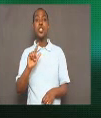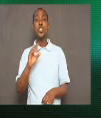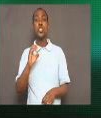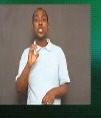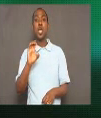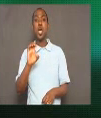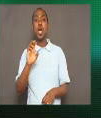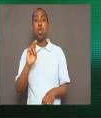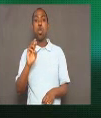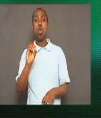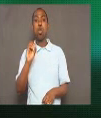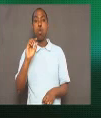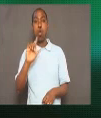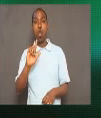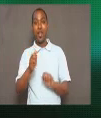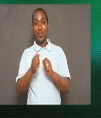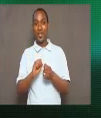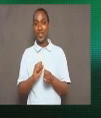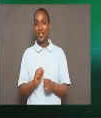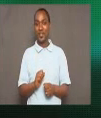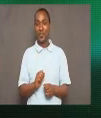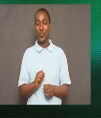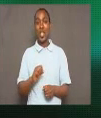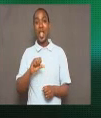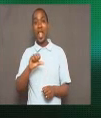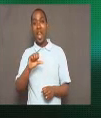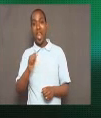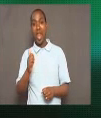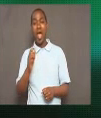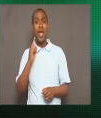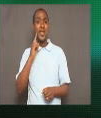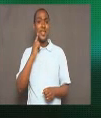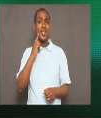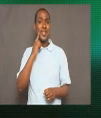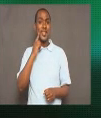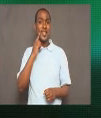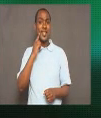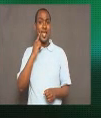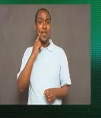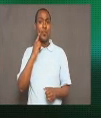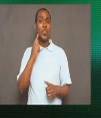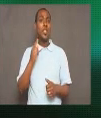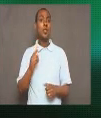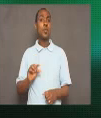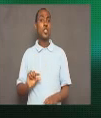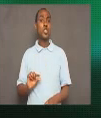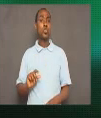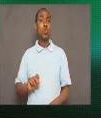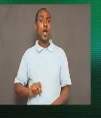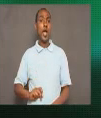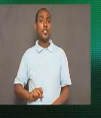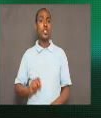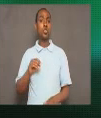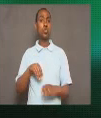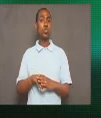The other enzymes that are mixed with the food paste in the small intestine